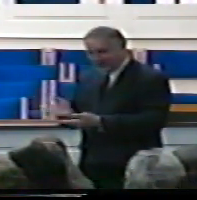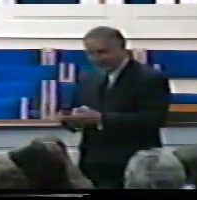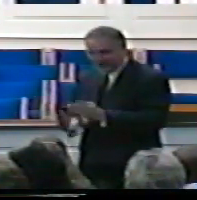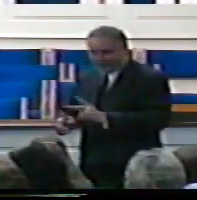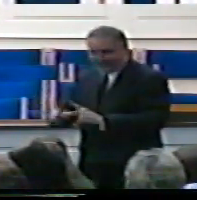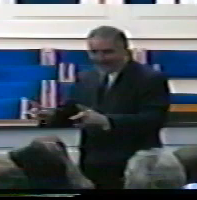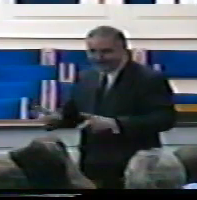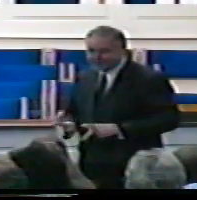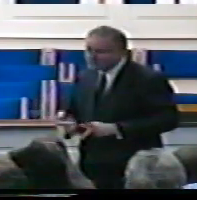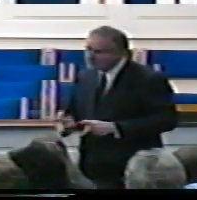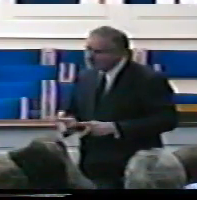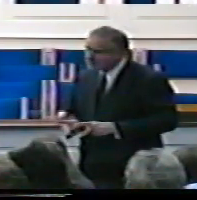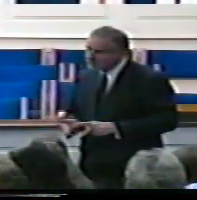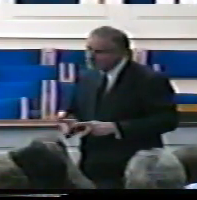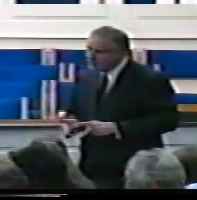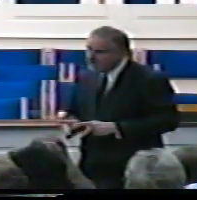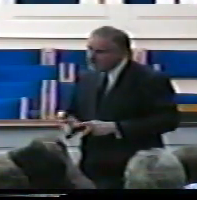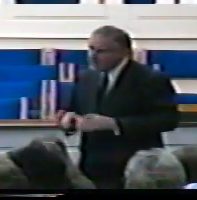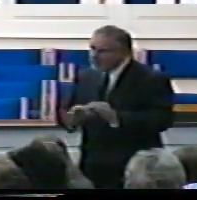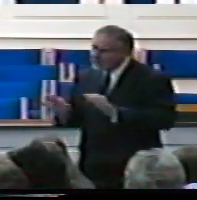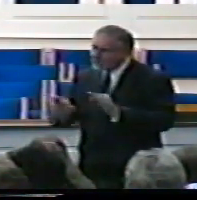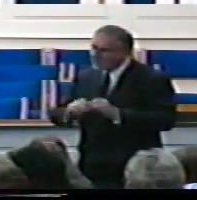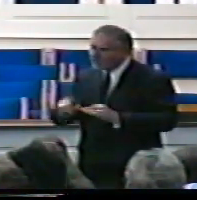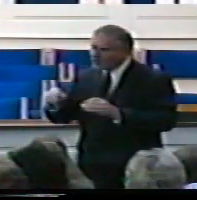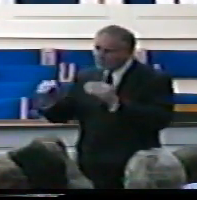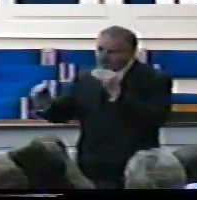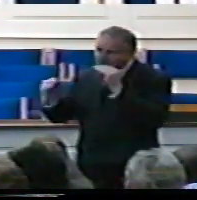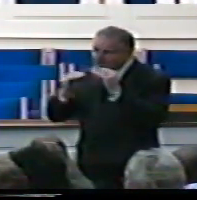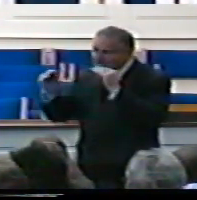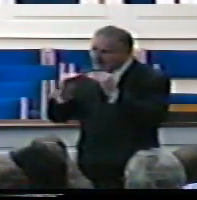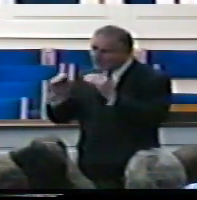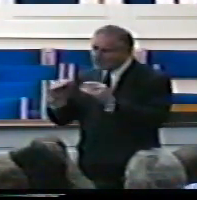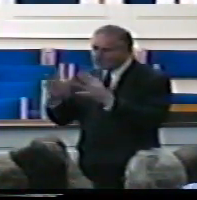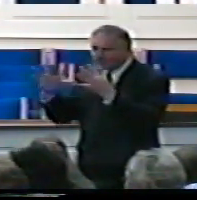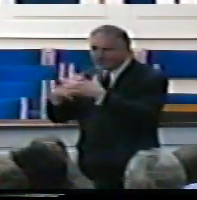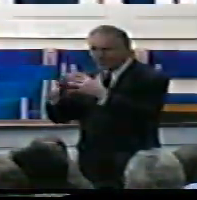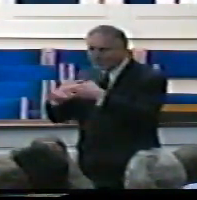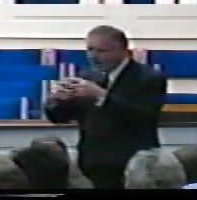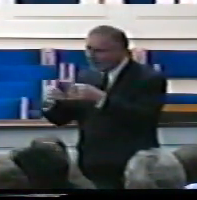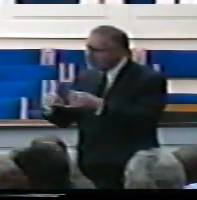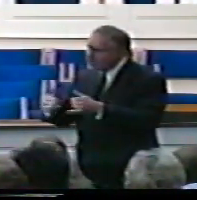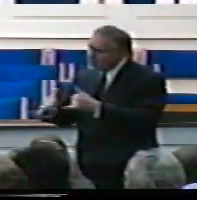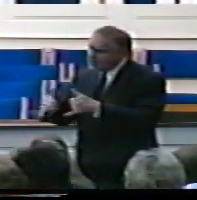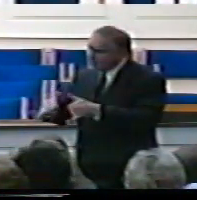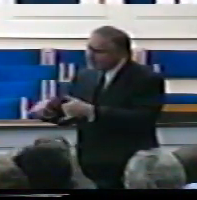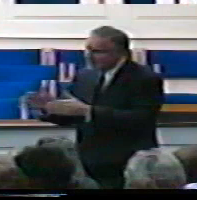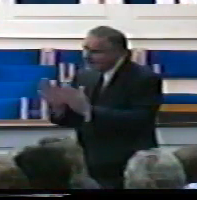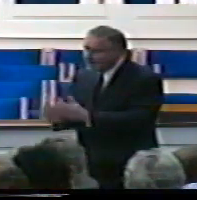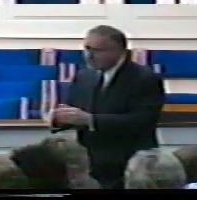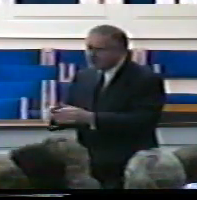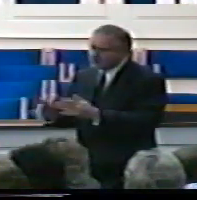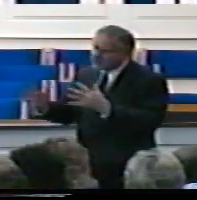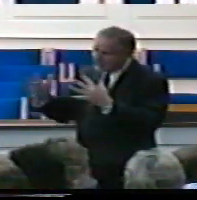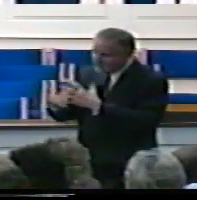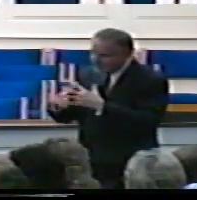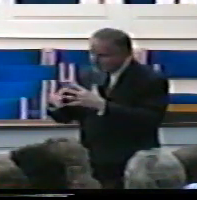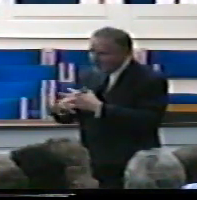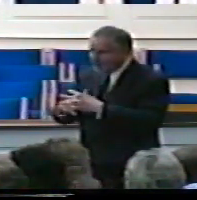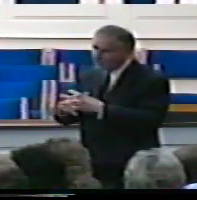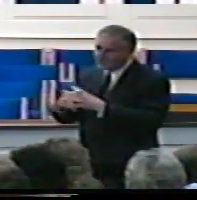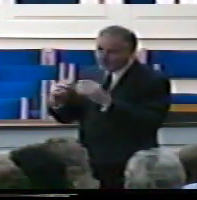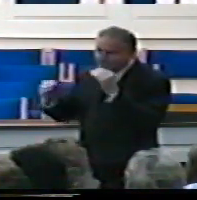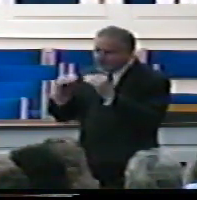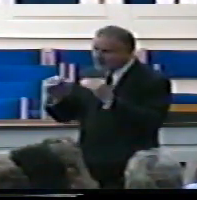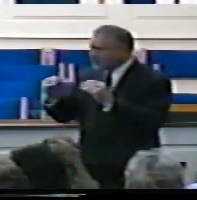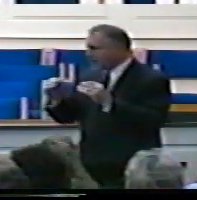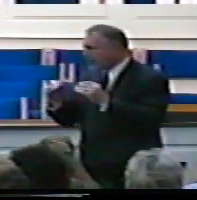It doesn't matter. You're serving the Lord. If you're teaching some football players to play ball, if you're teaching some boys or girls, you're serving